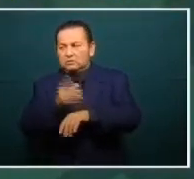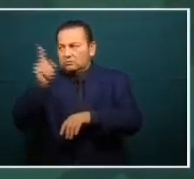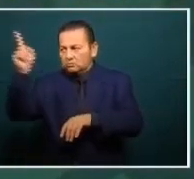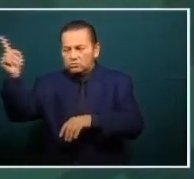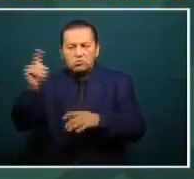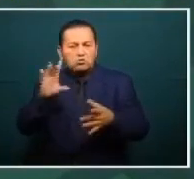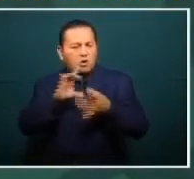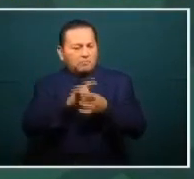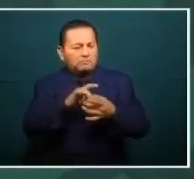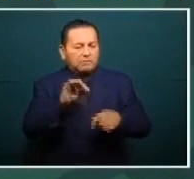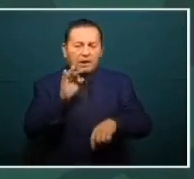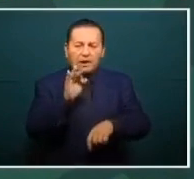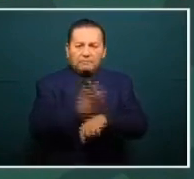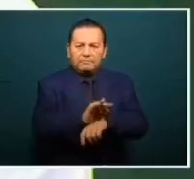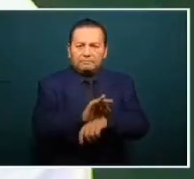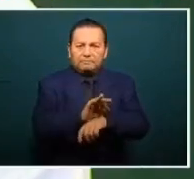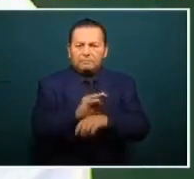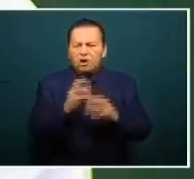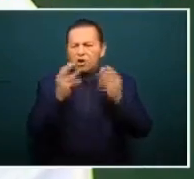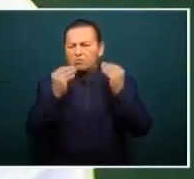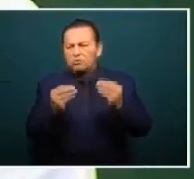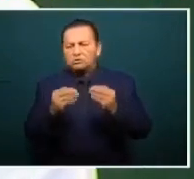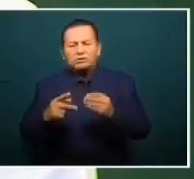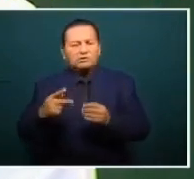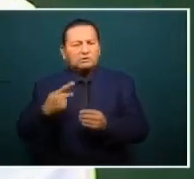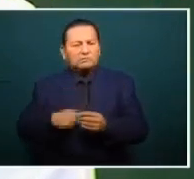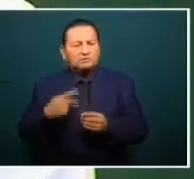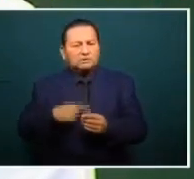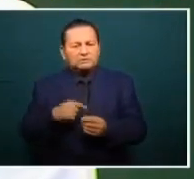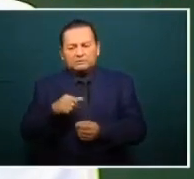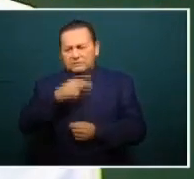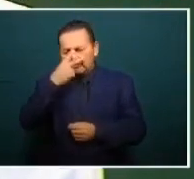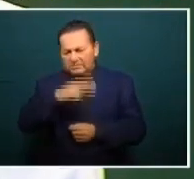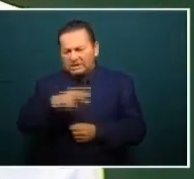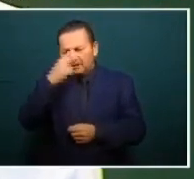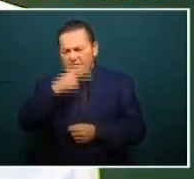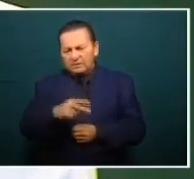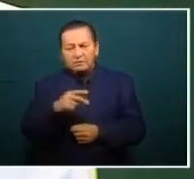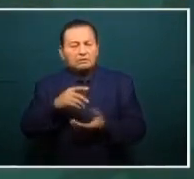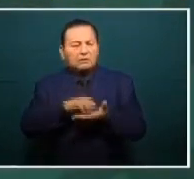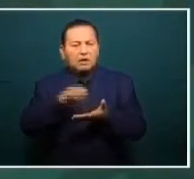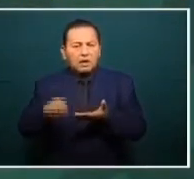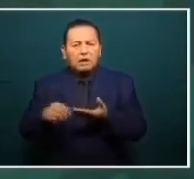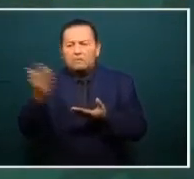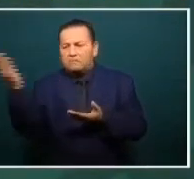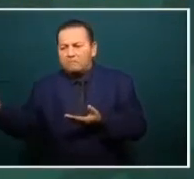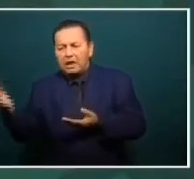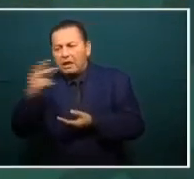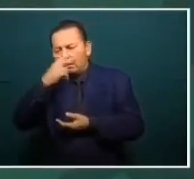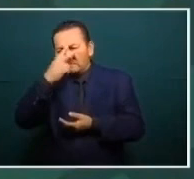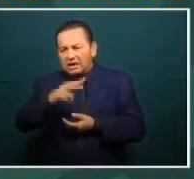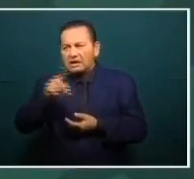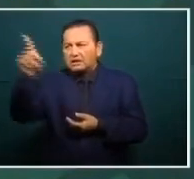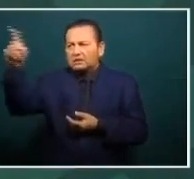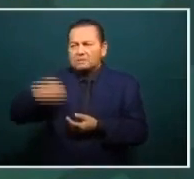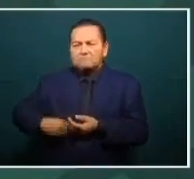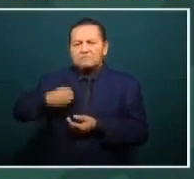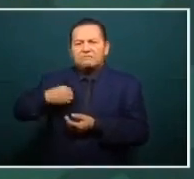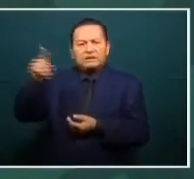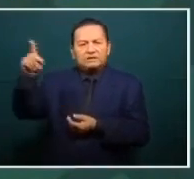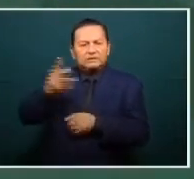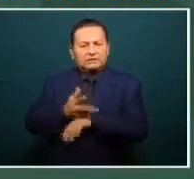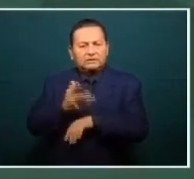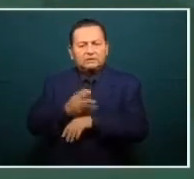Then also other governments are in favor of Mexico, and so also in the U.S. many